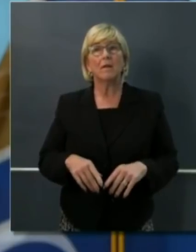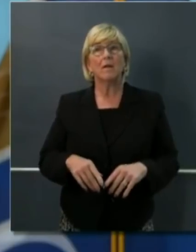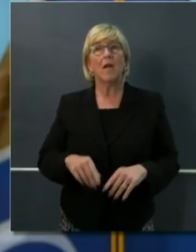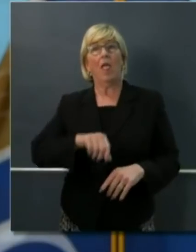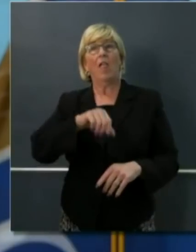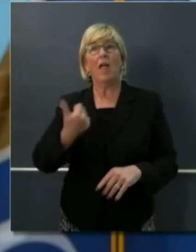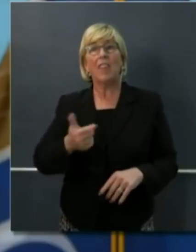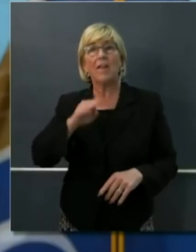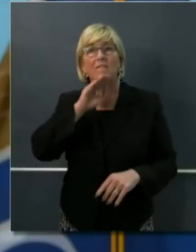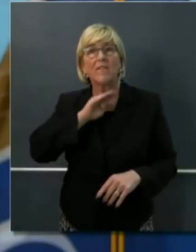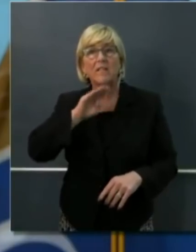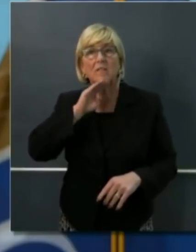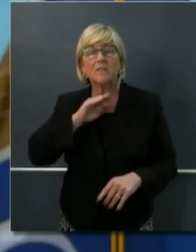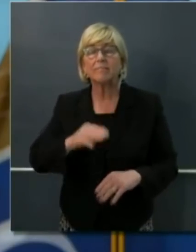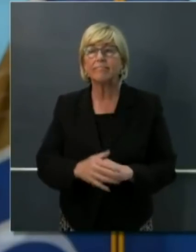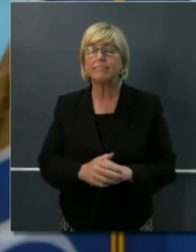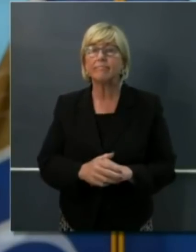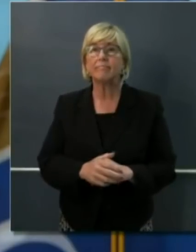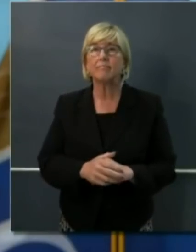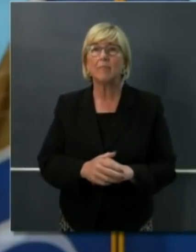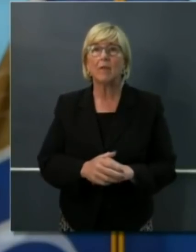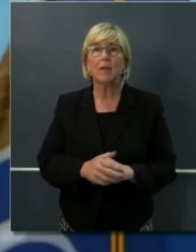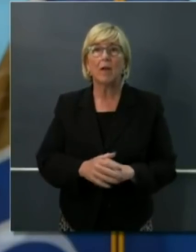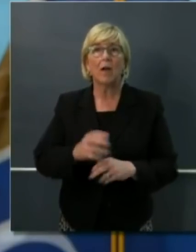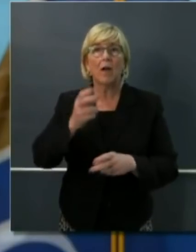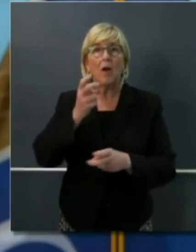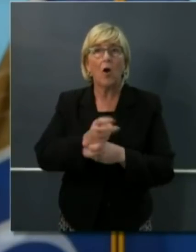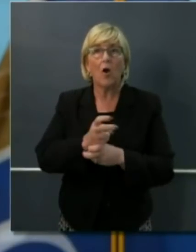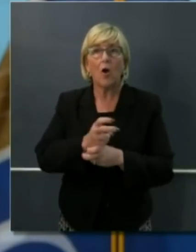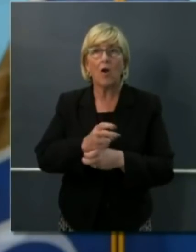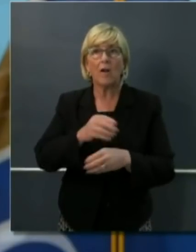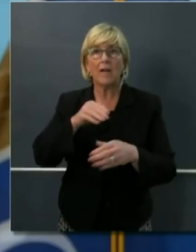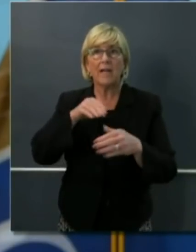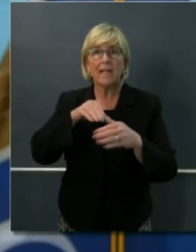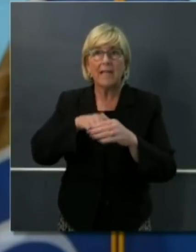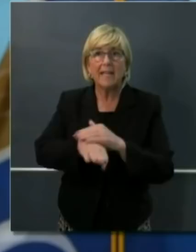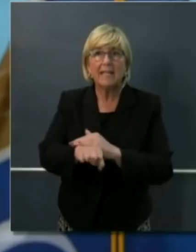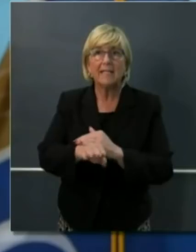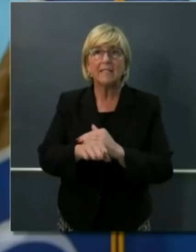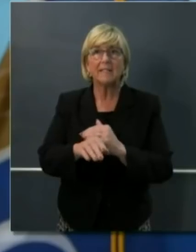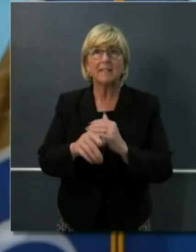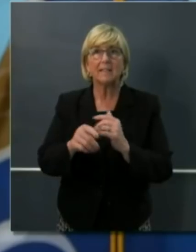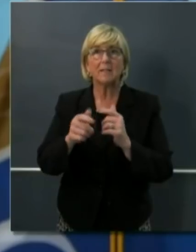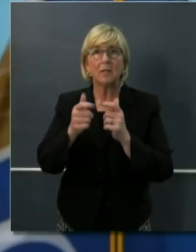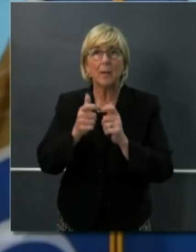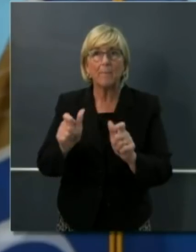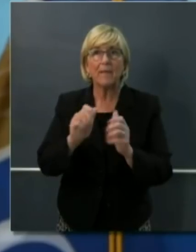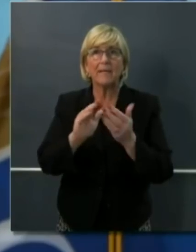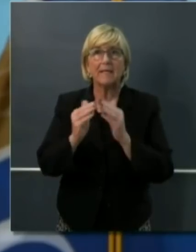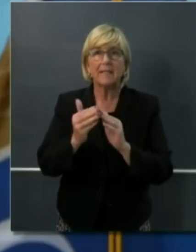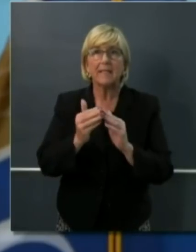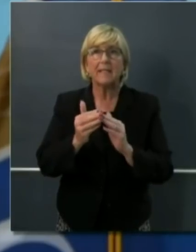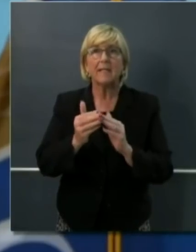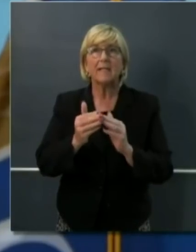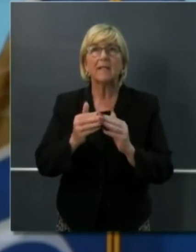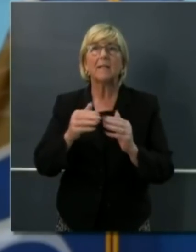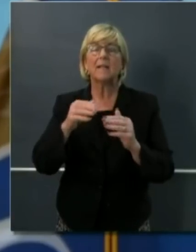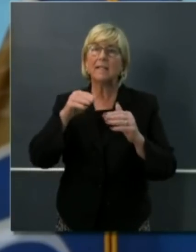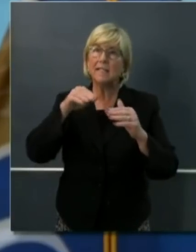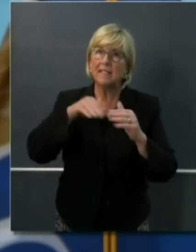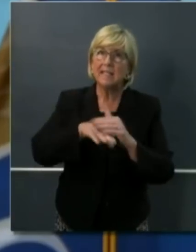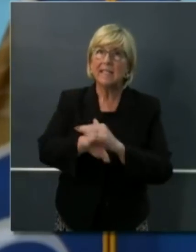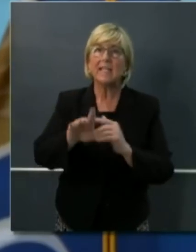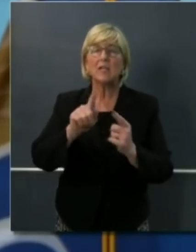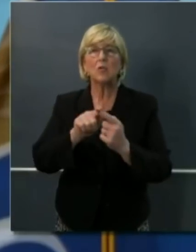and frustrating things is getting into our urban centers and making sure that we're getting into Black and brown